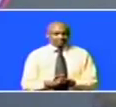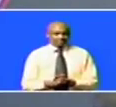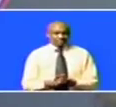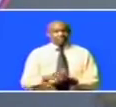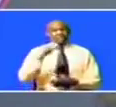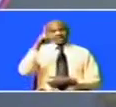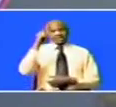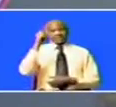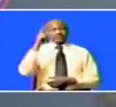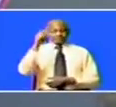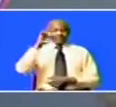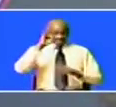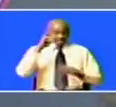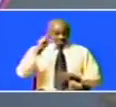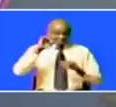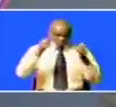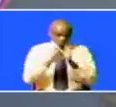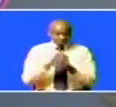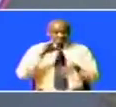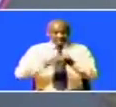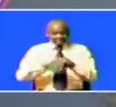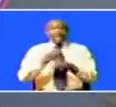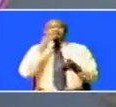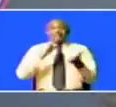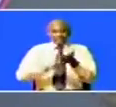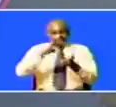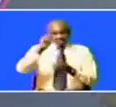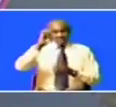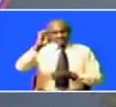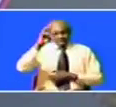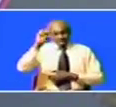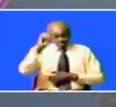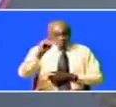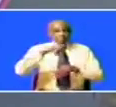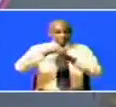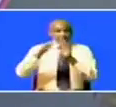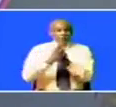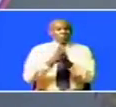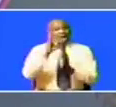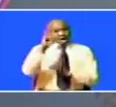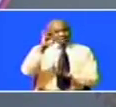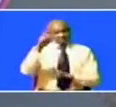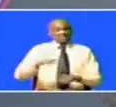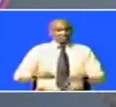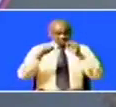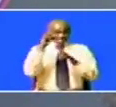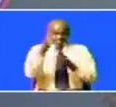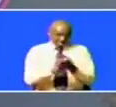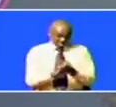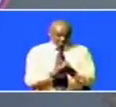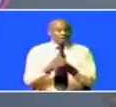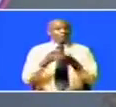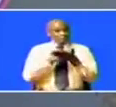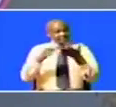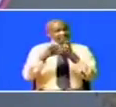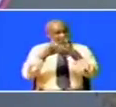Our KTN News has obtained a series of memos sent by Akombe to the IEBC chairman Wafula Chebukati weeks prior to